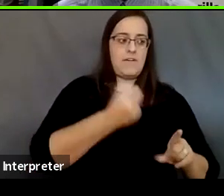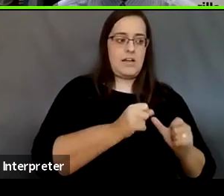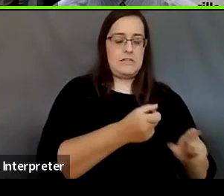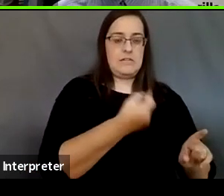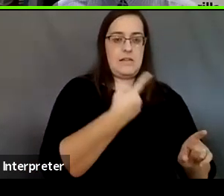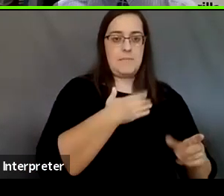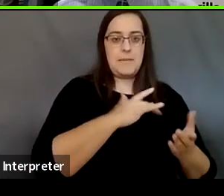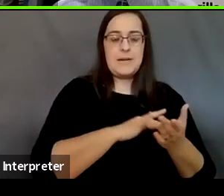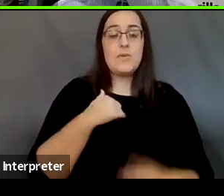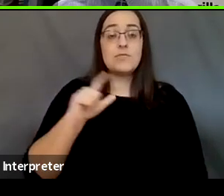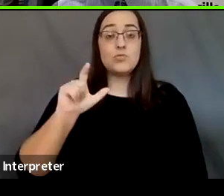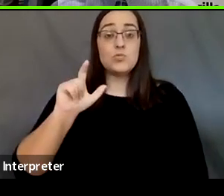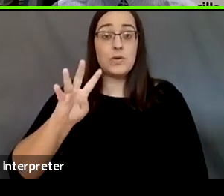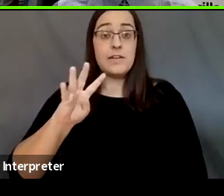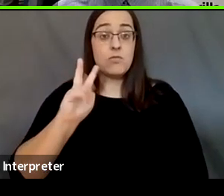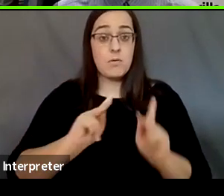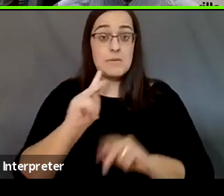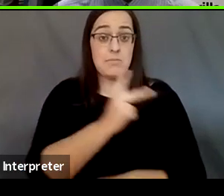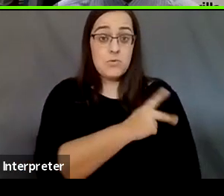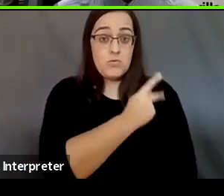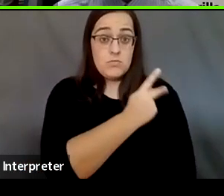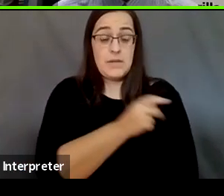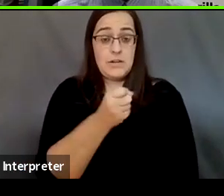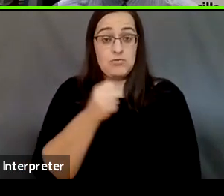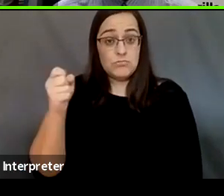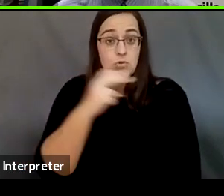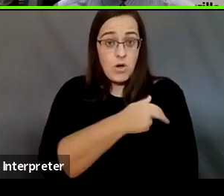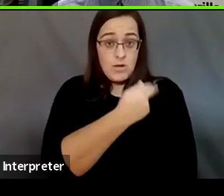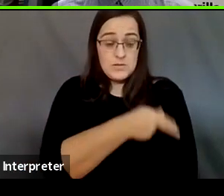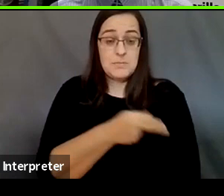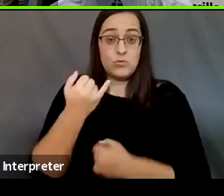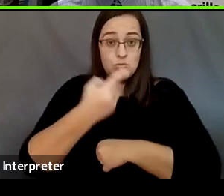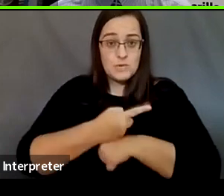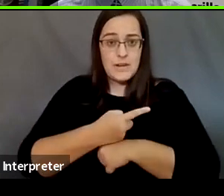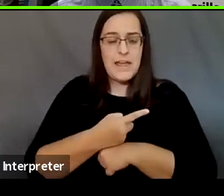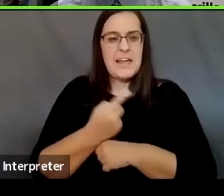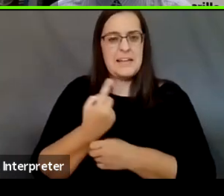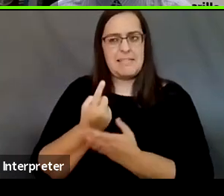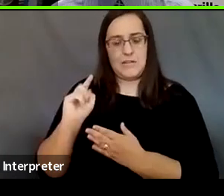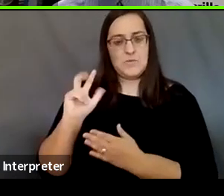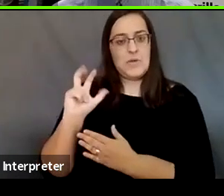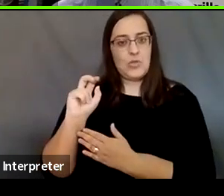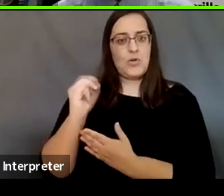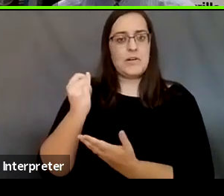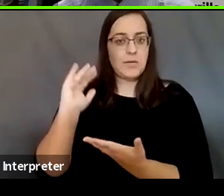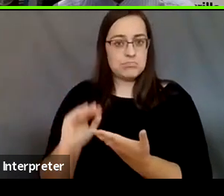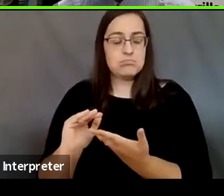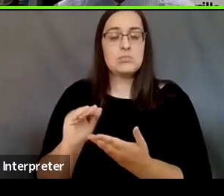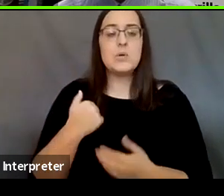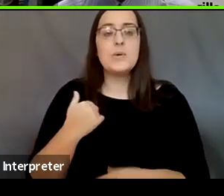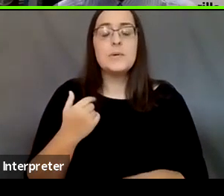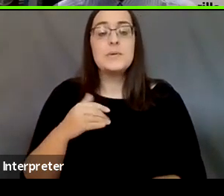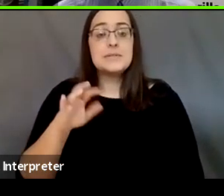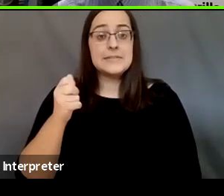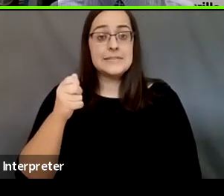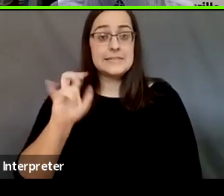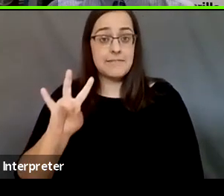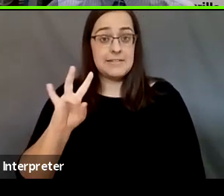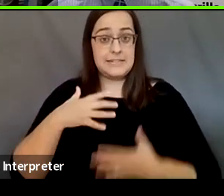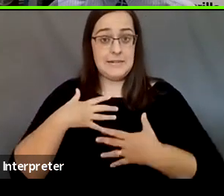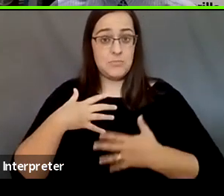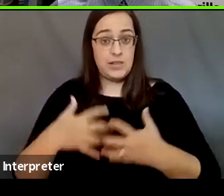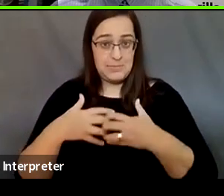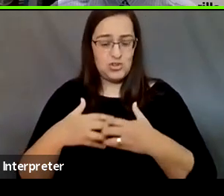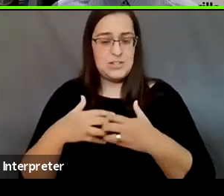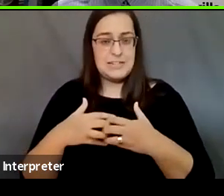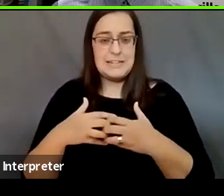in the hospital at Northwest today. That's down from the 30s last week. Right now we're using 17 of our ventilators. Thankfully,